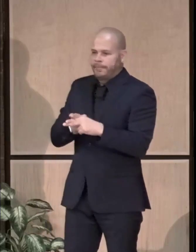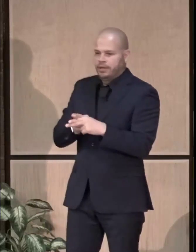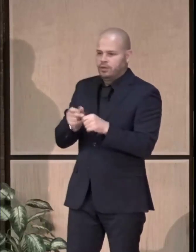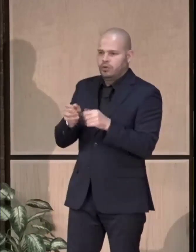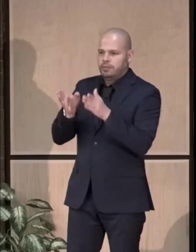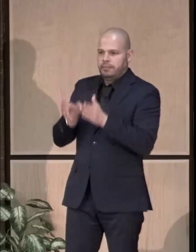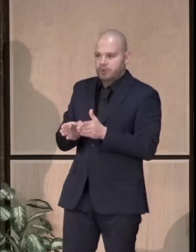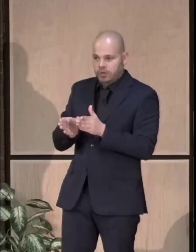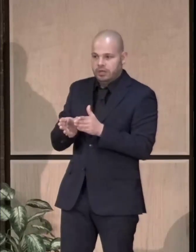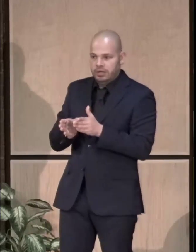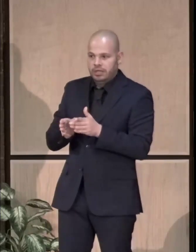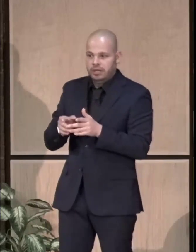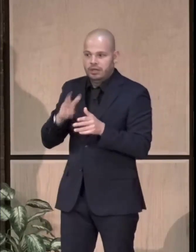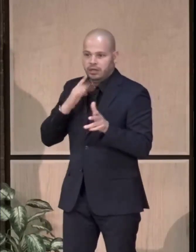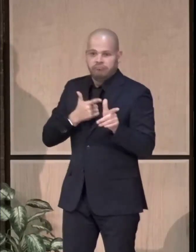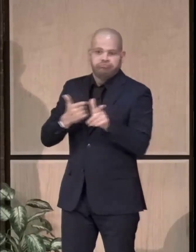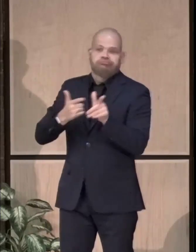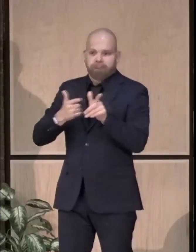Right?